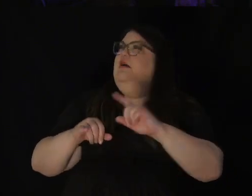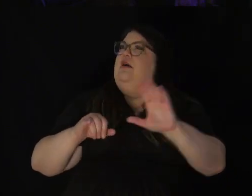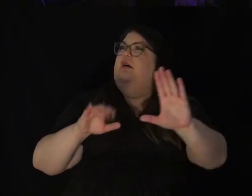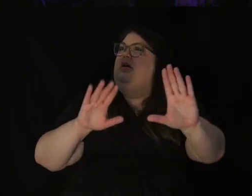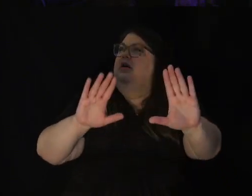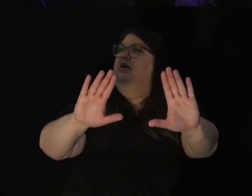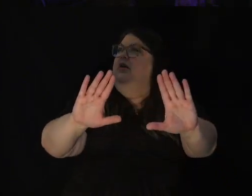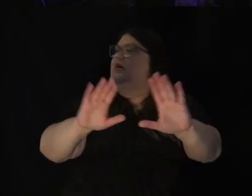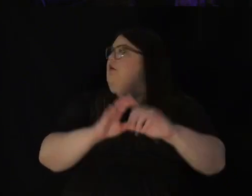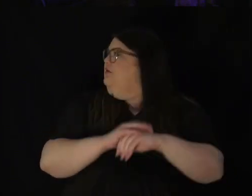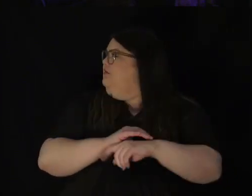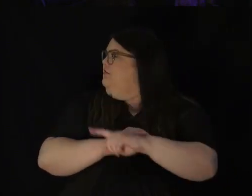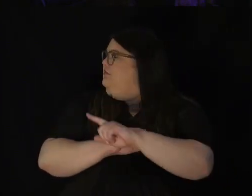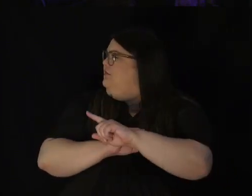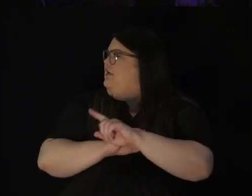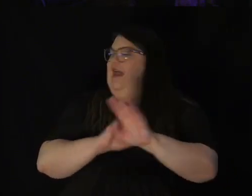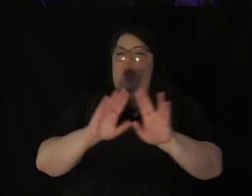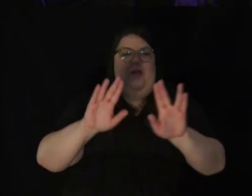to anybody?